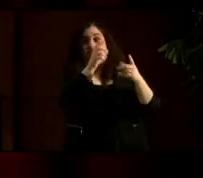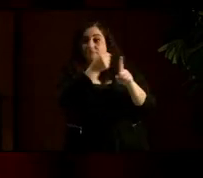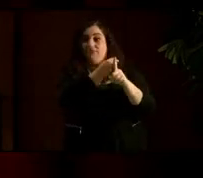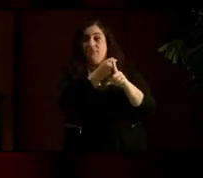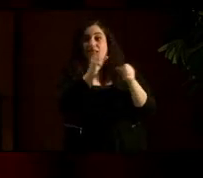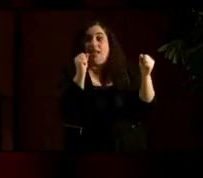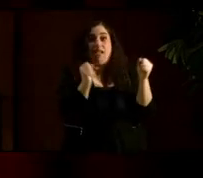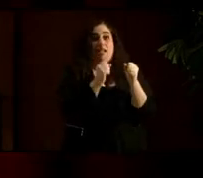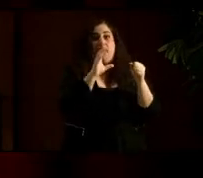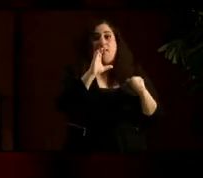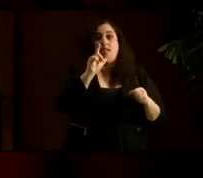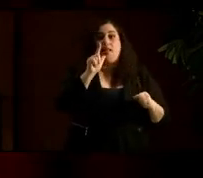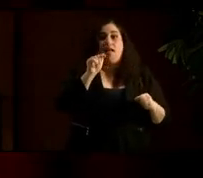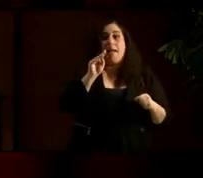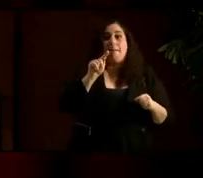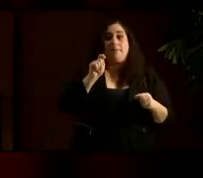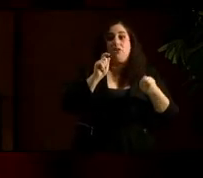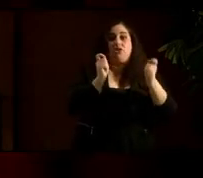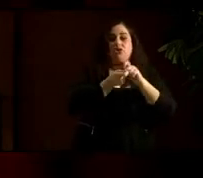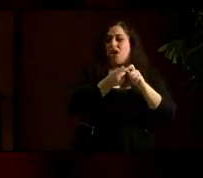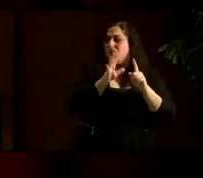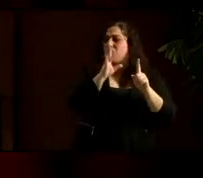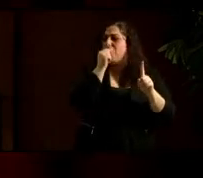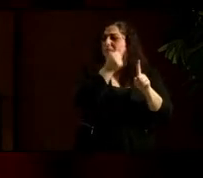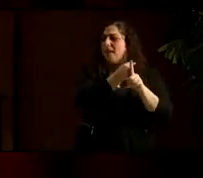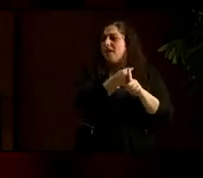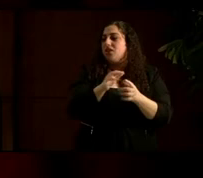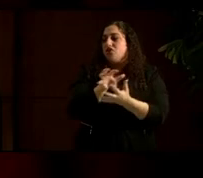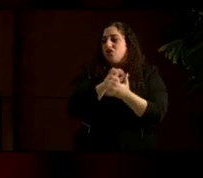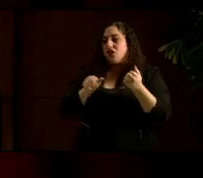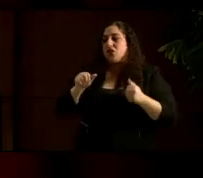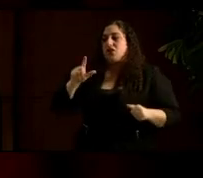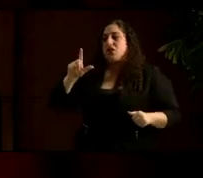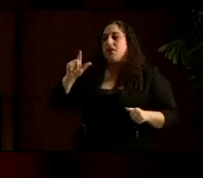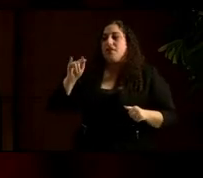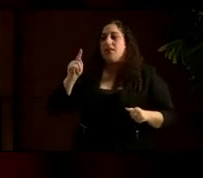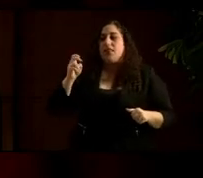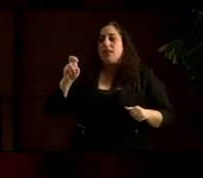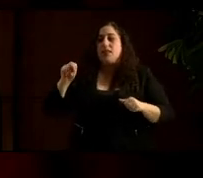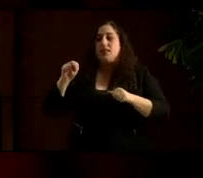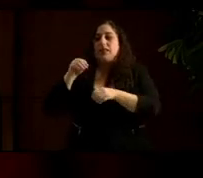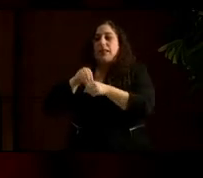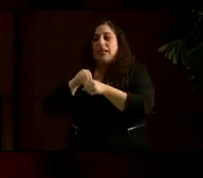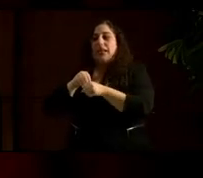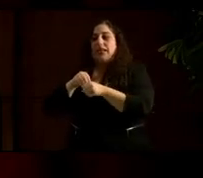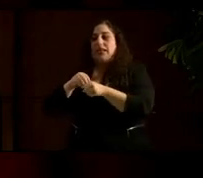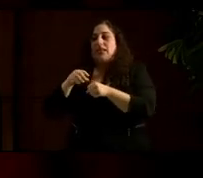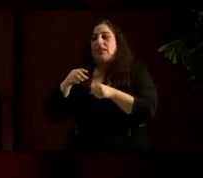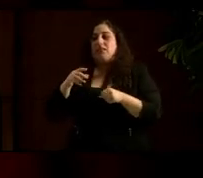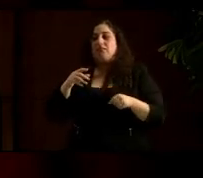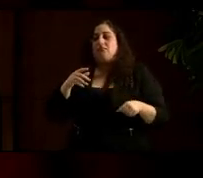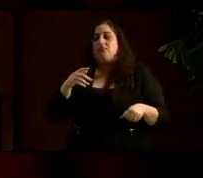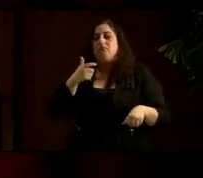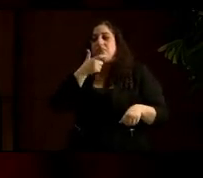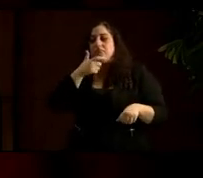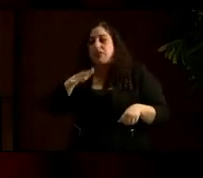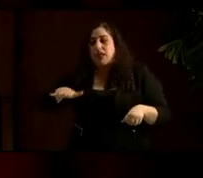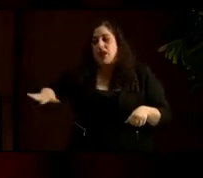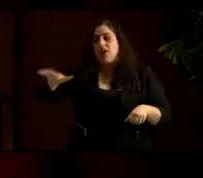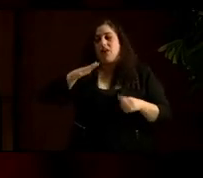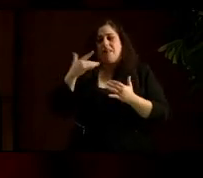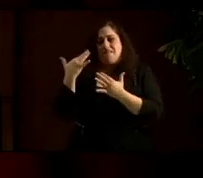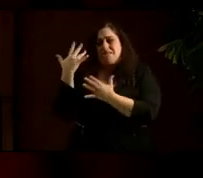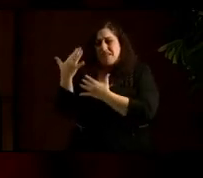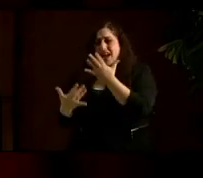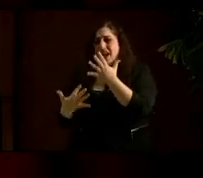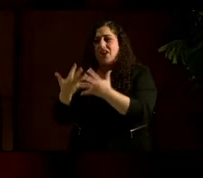fires raging in Siberia, record high temperatures across North America, record-breaking fires in the American